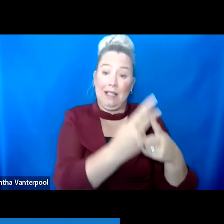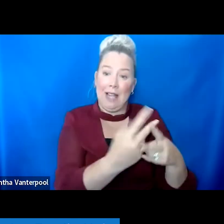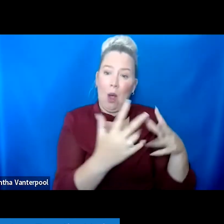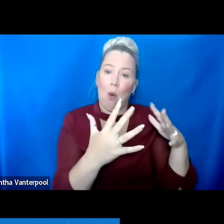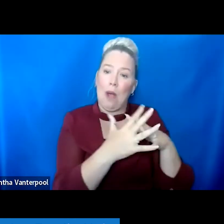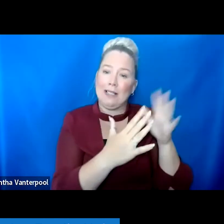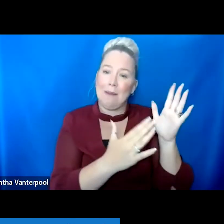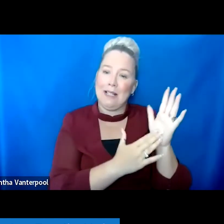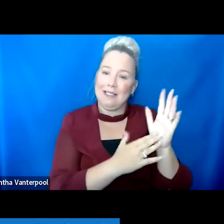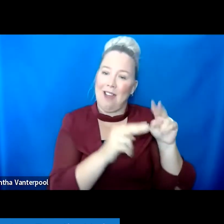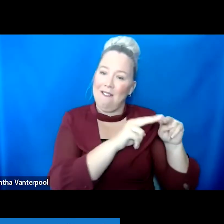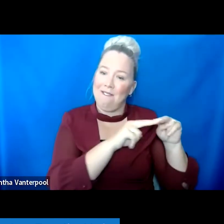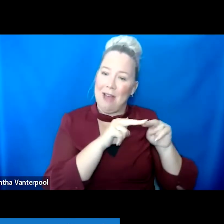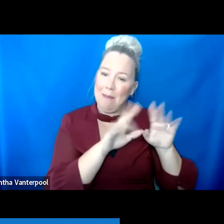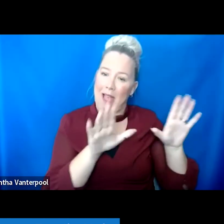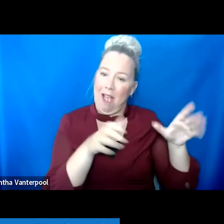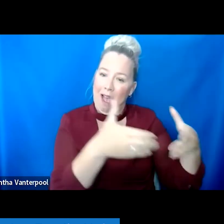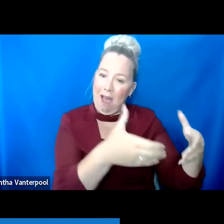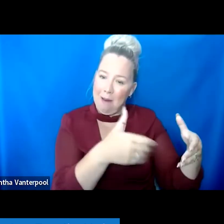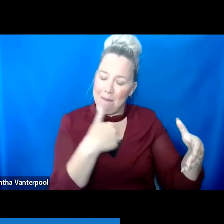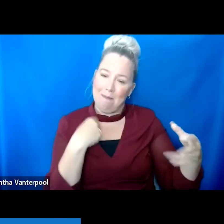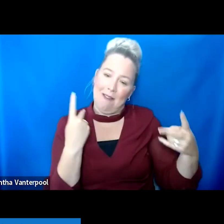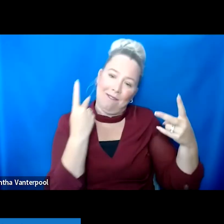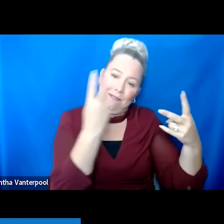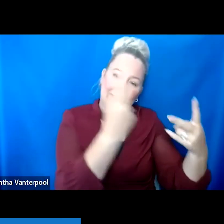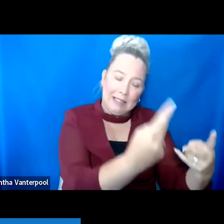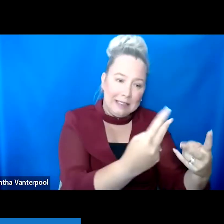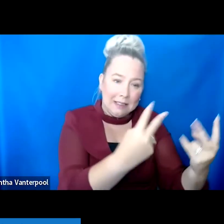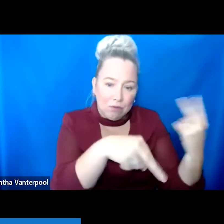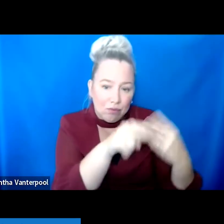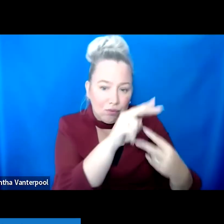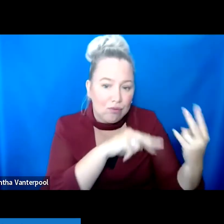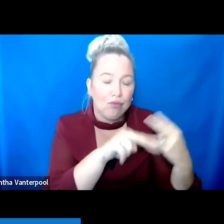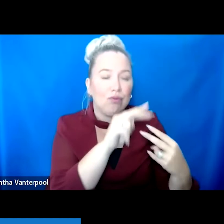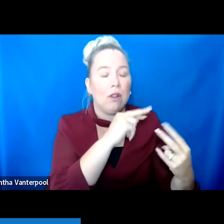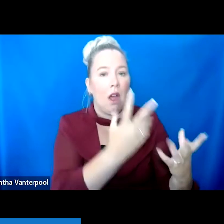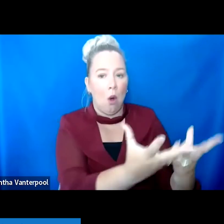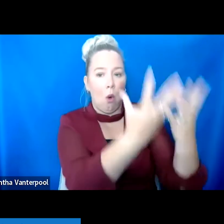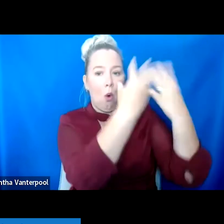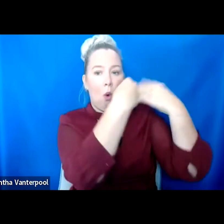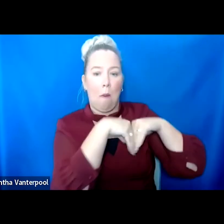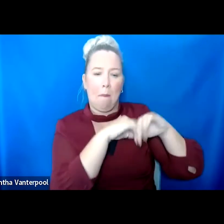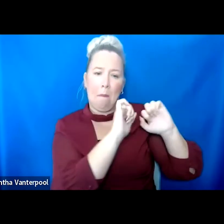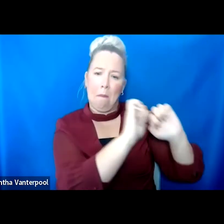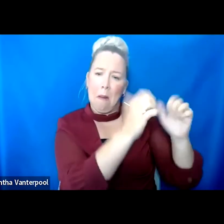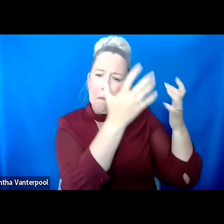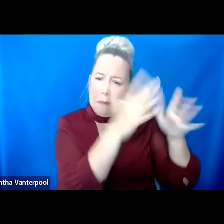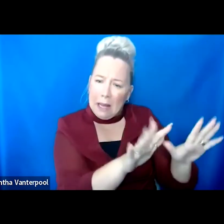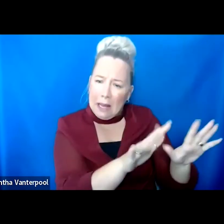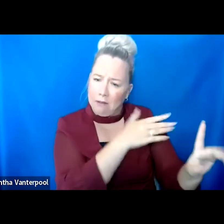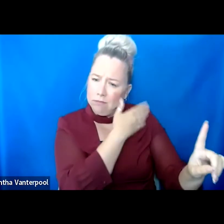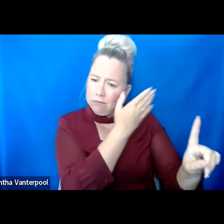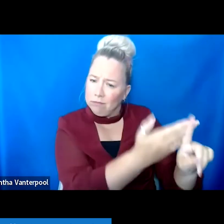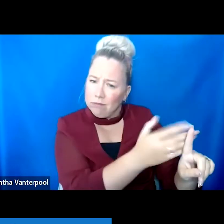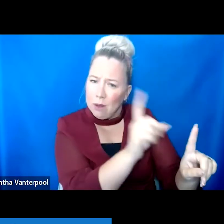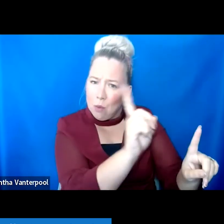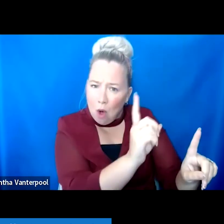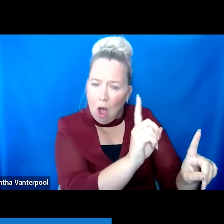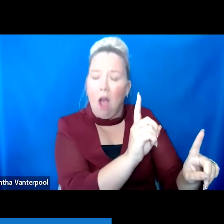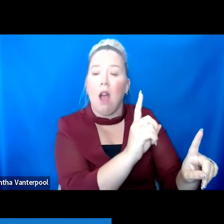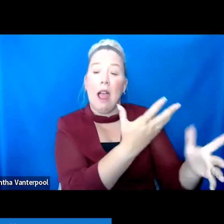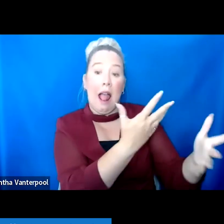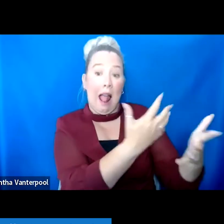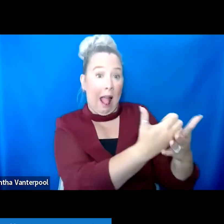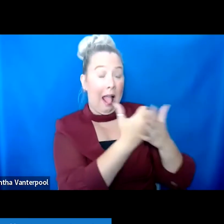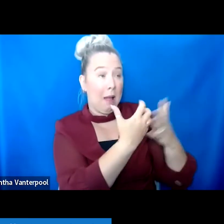Hub, and we did a lot of work with Westminster to understand their journey, and they talked us through that, and I think that's